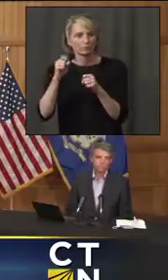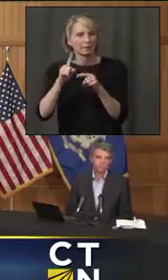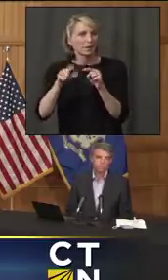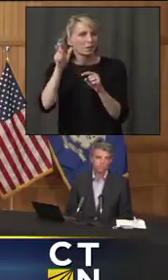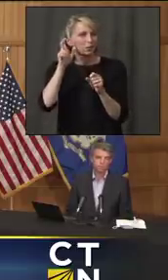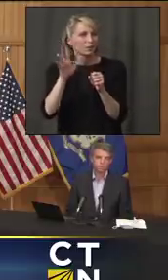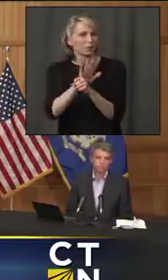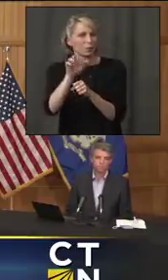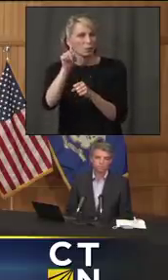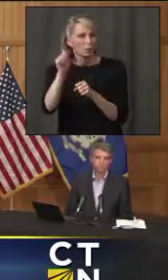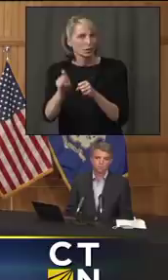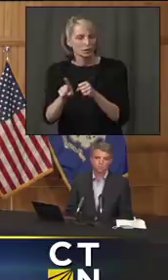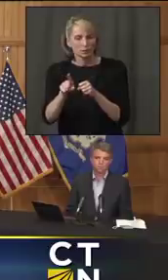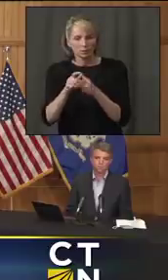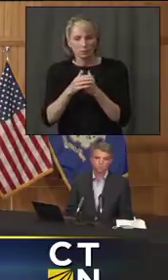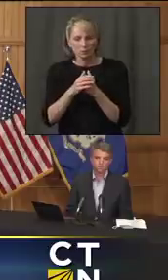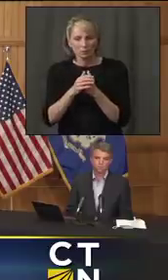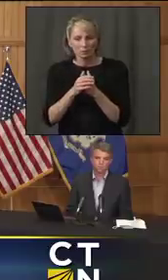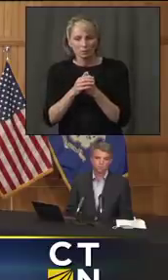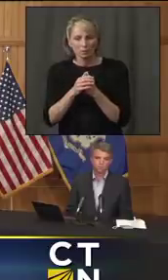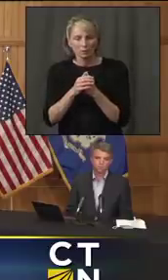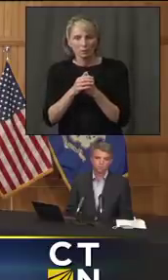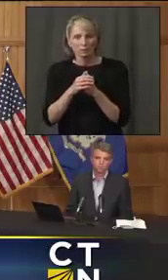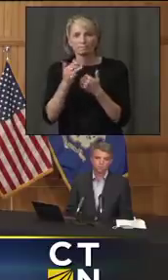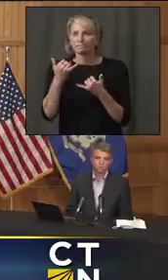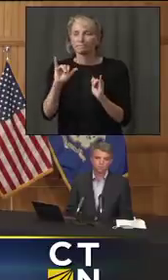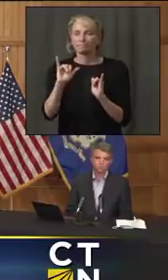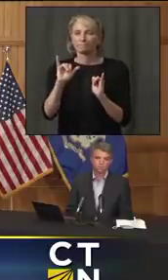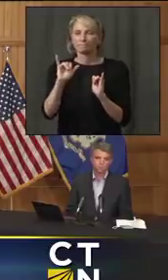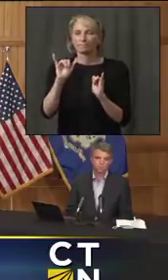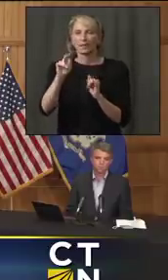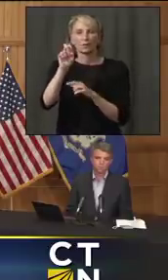state ending schools.